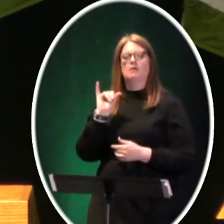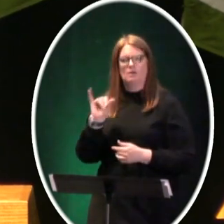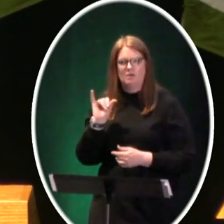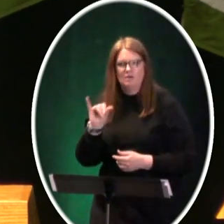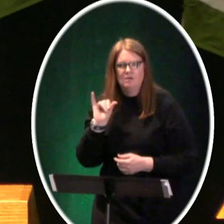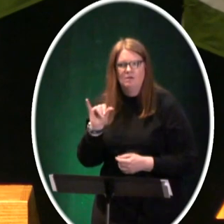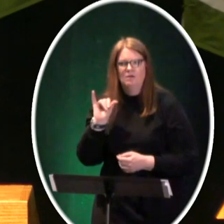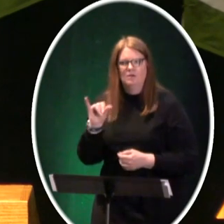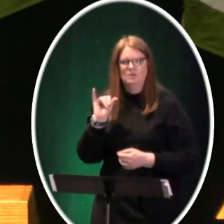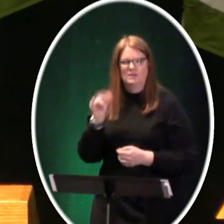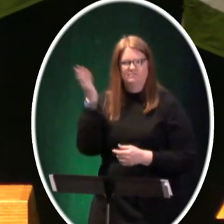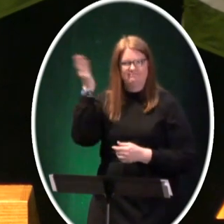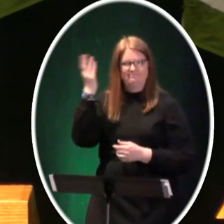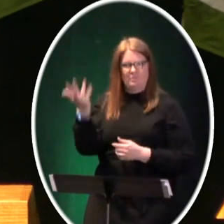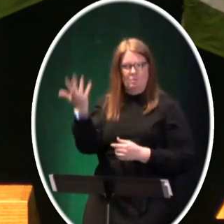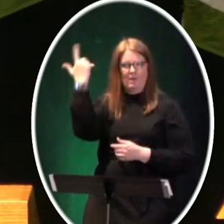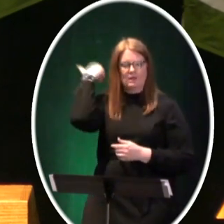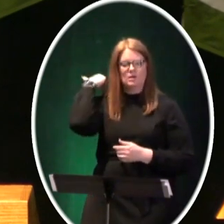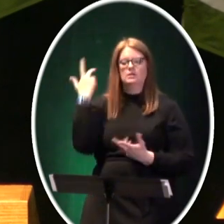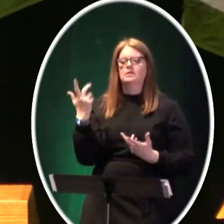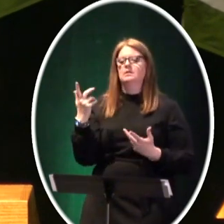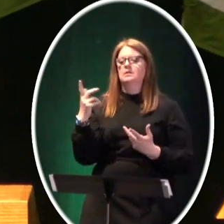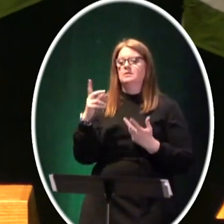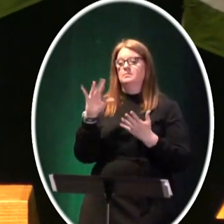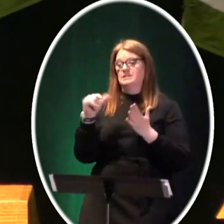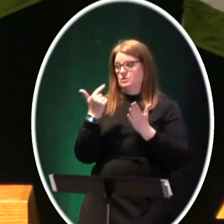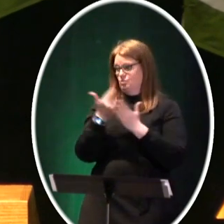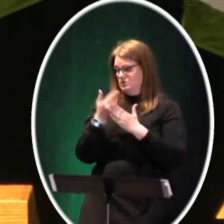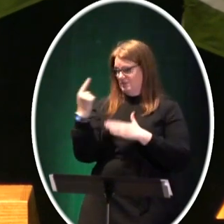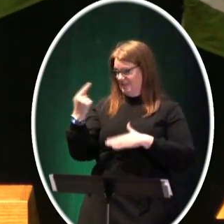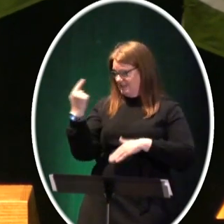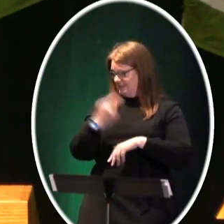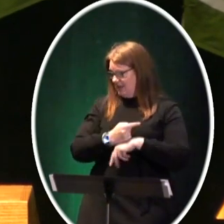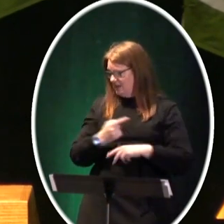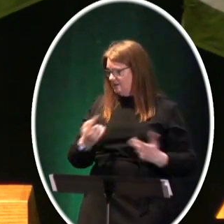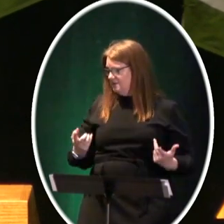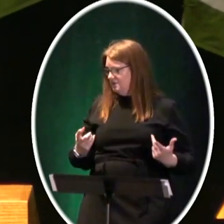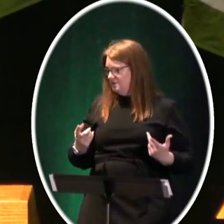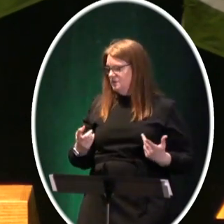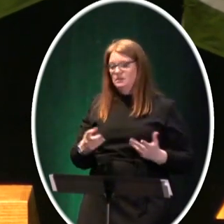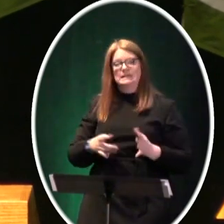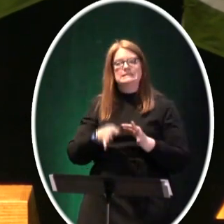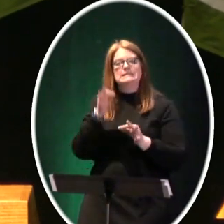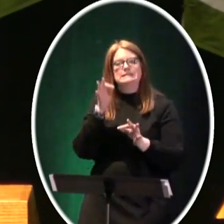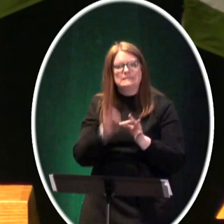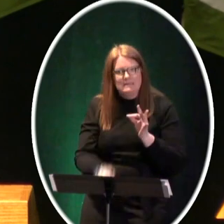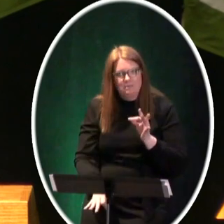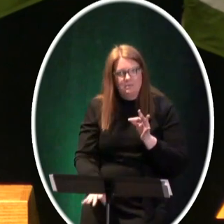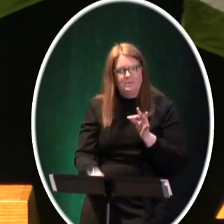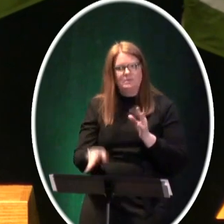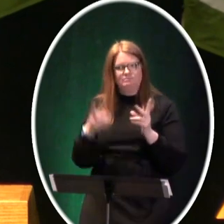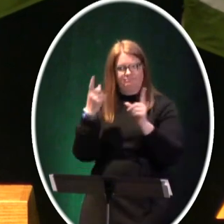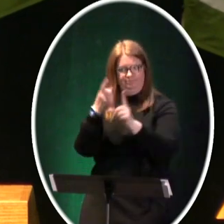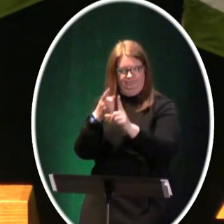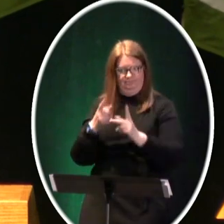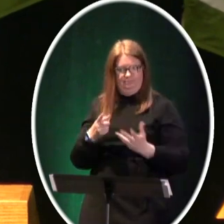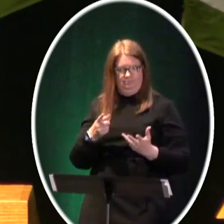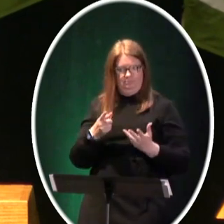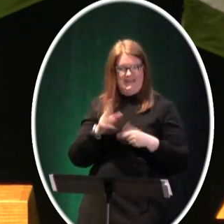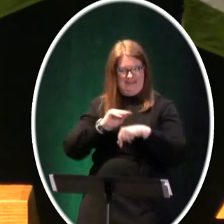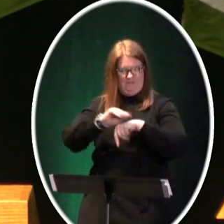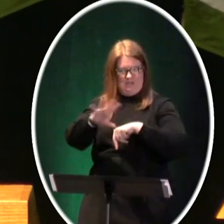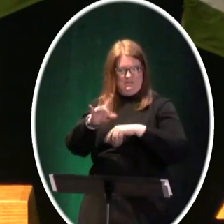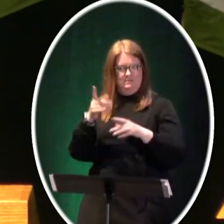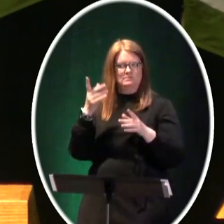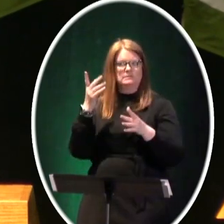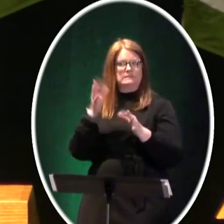quite some time ago. But his message to the graduates that day was that he had a simple message and word of advice.